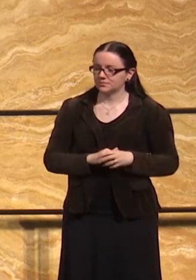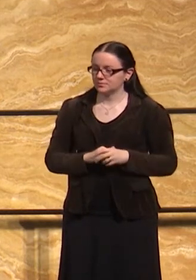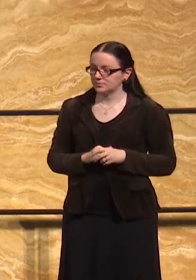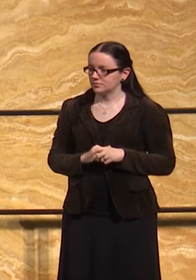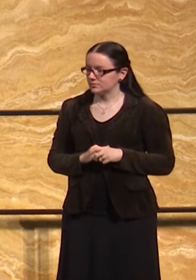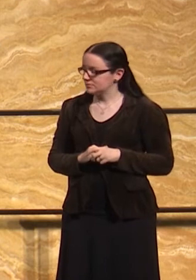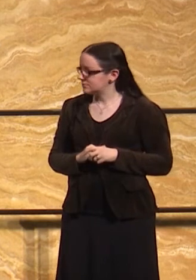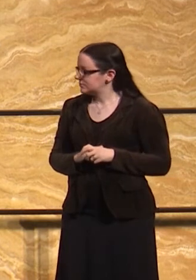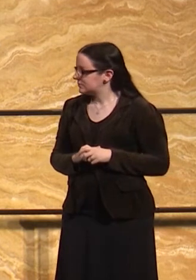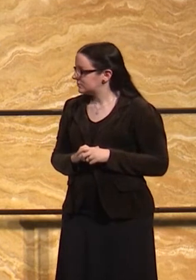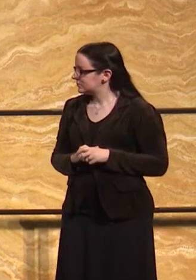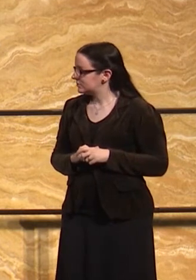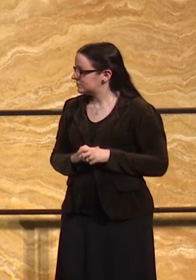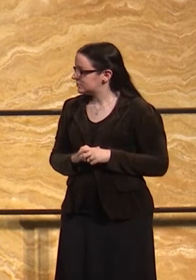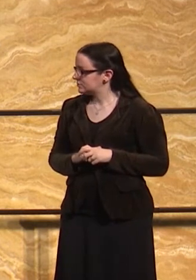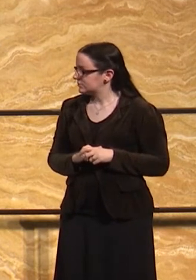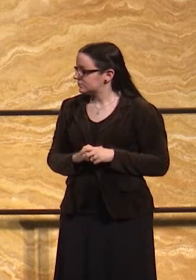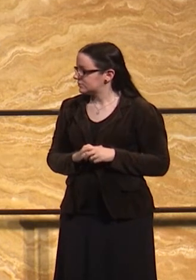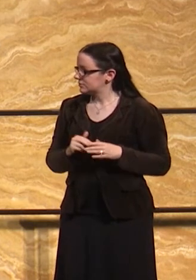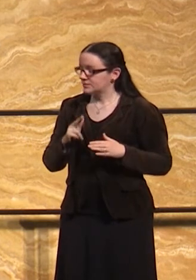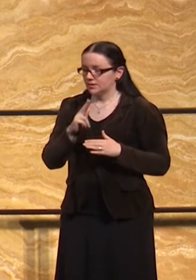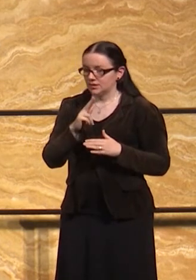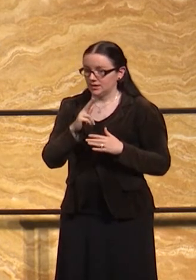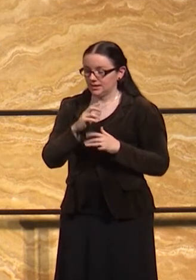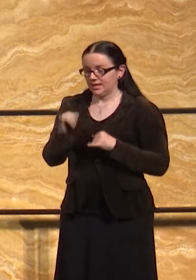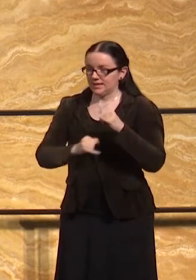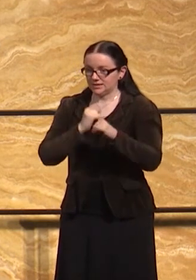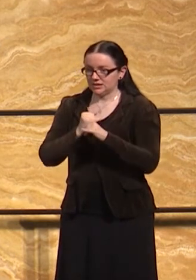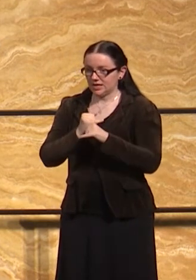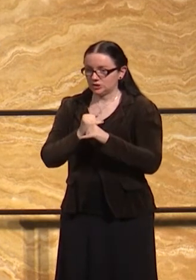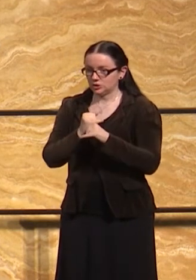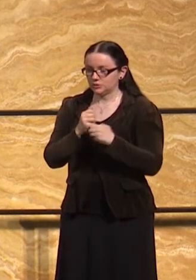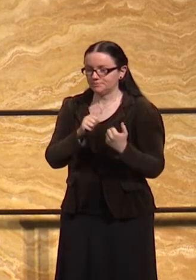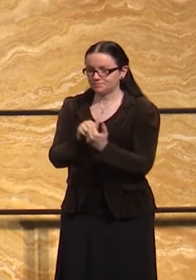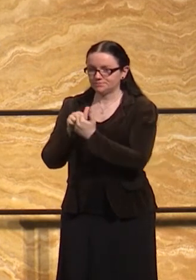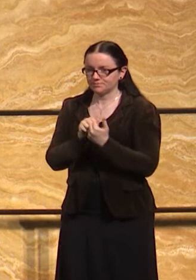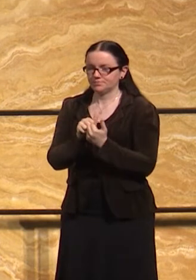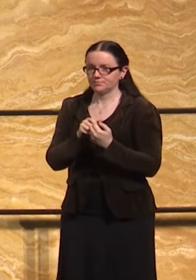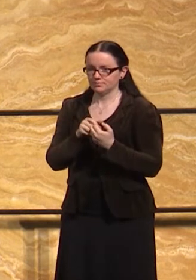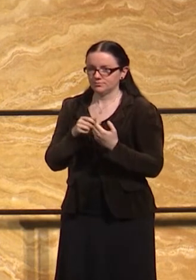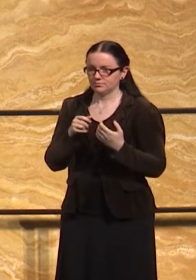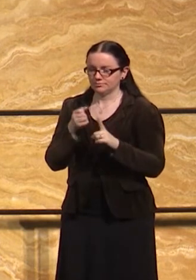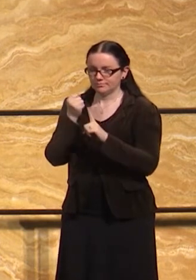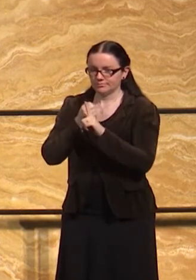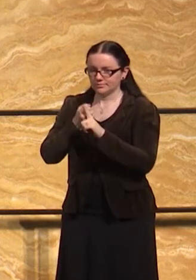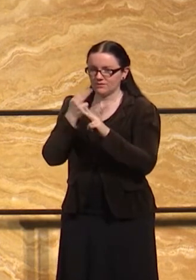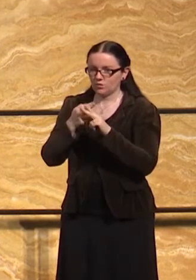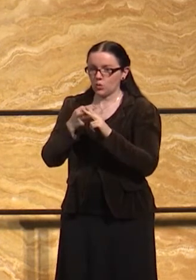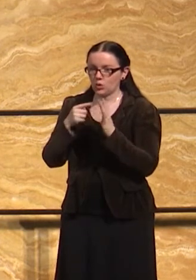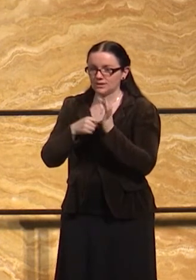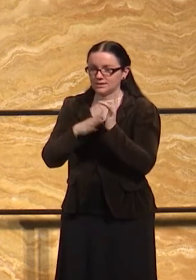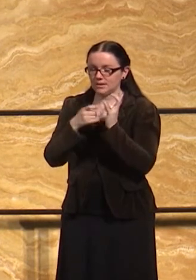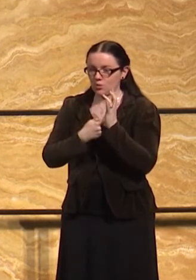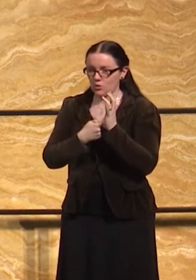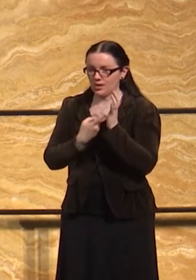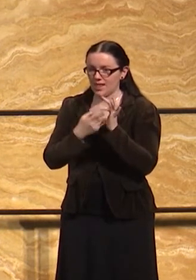an incredible international solidarity movement on about Timor-Leste, et cetera, all